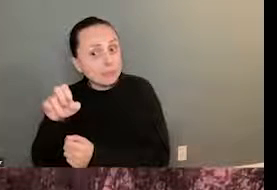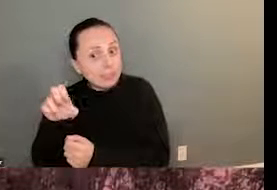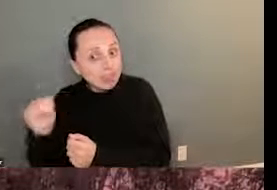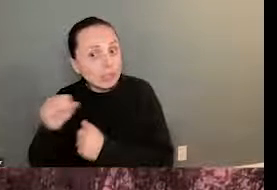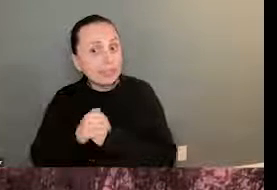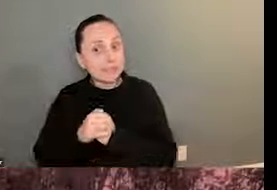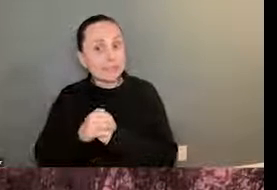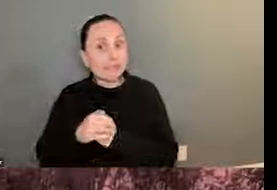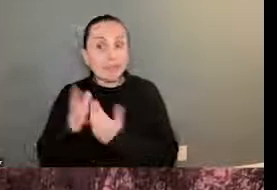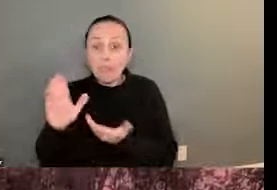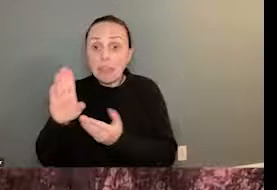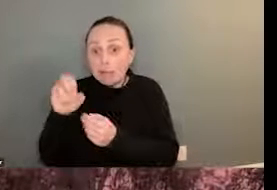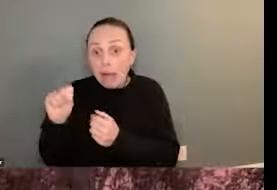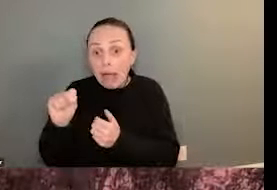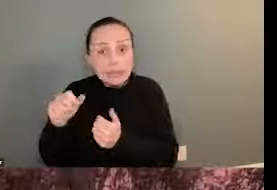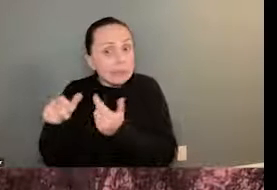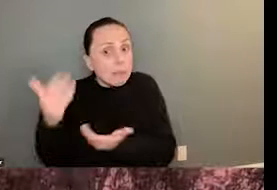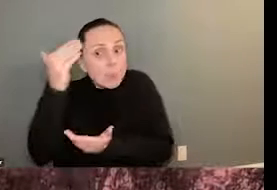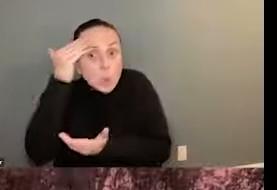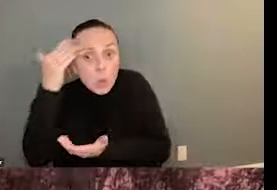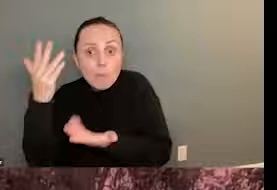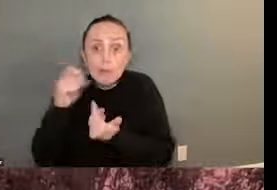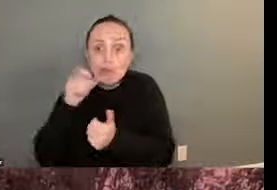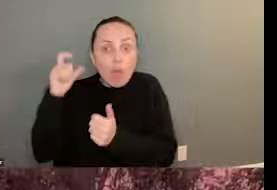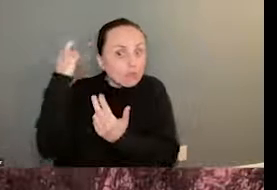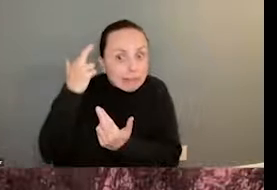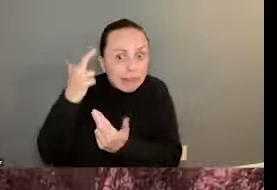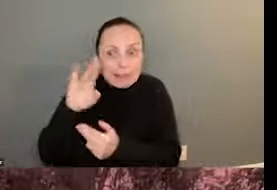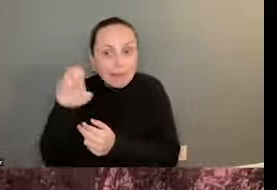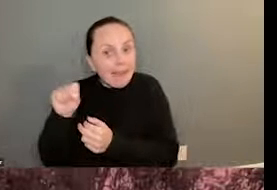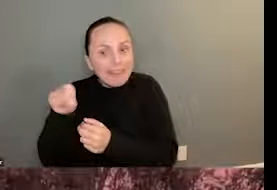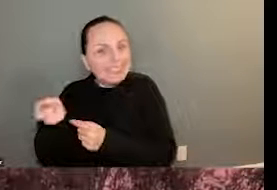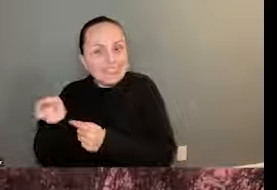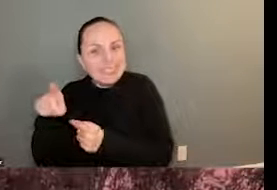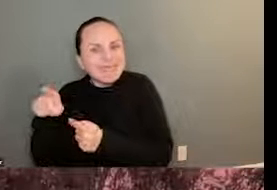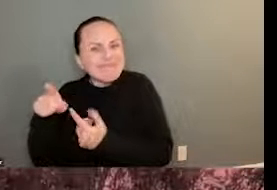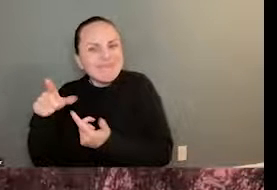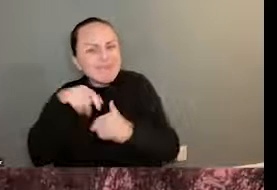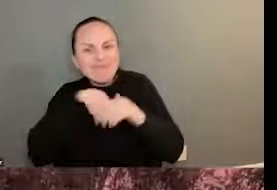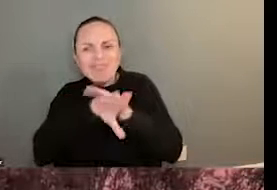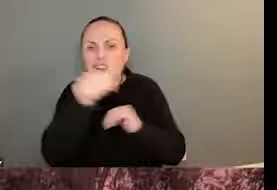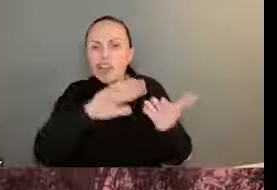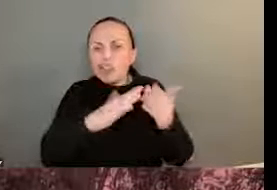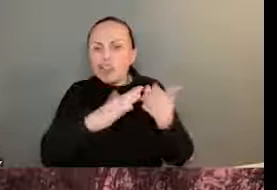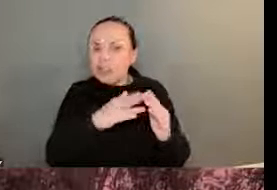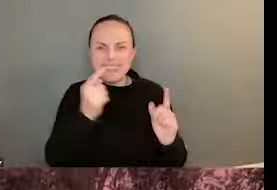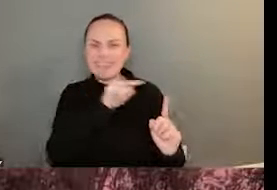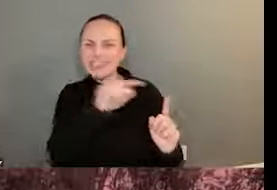conscious or unconscious biases, don't allow them to go into neighborhoods that they don't feel